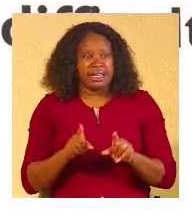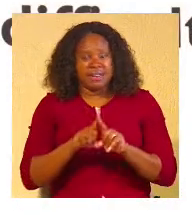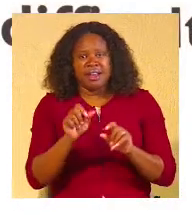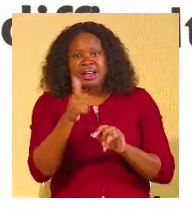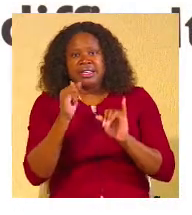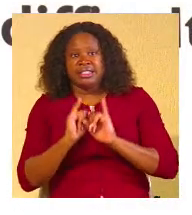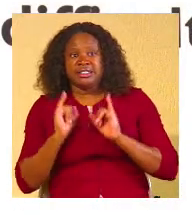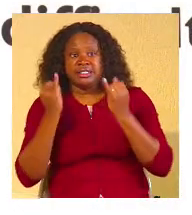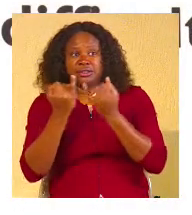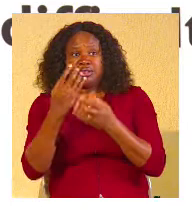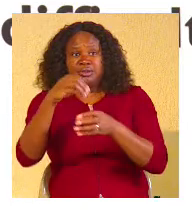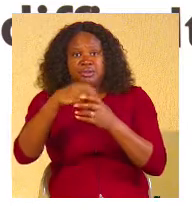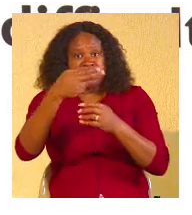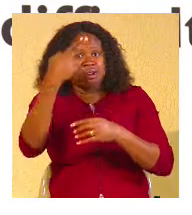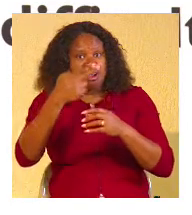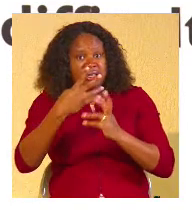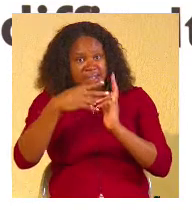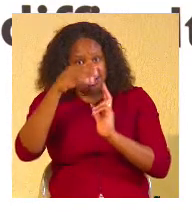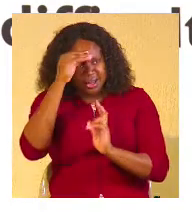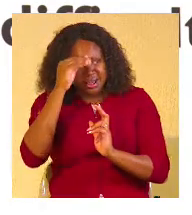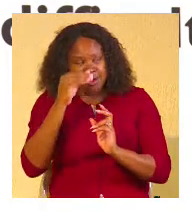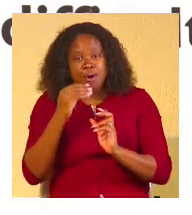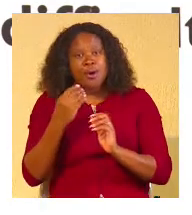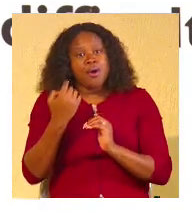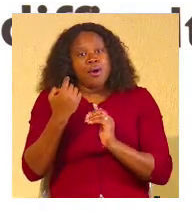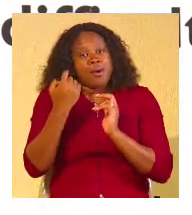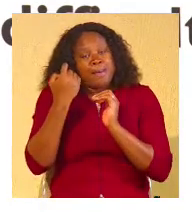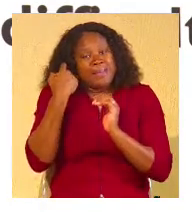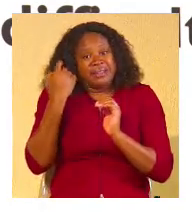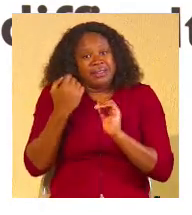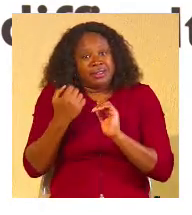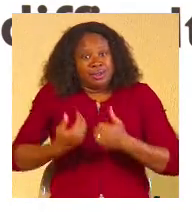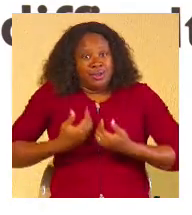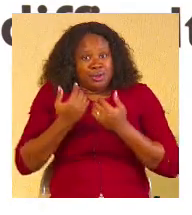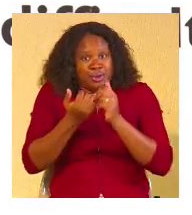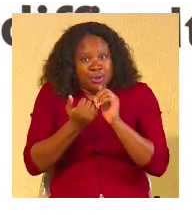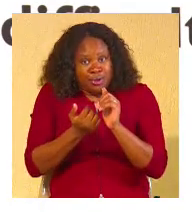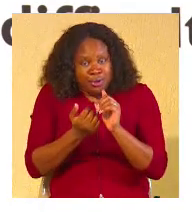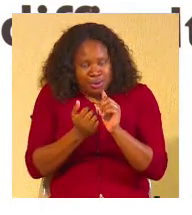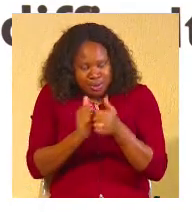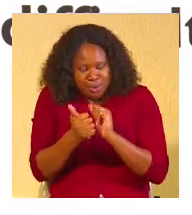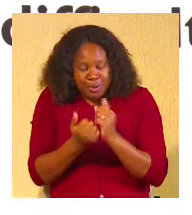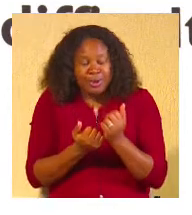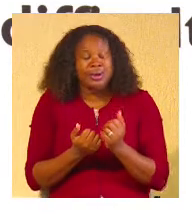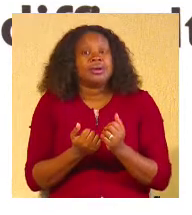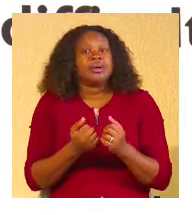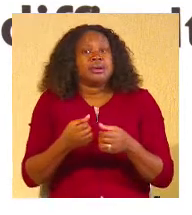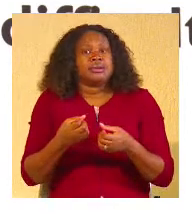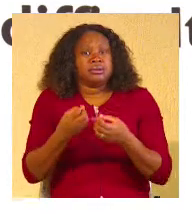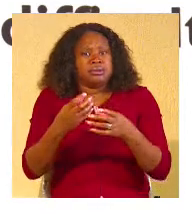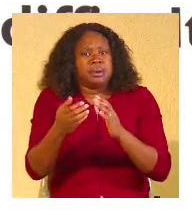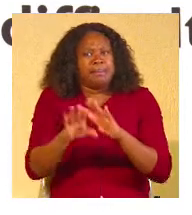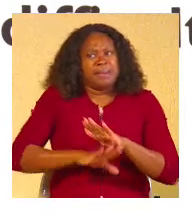institutions that are involved in higher learning, our ministry do provide several training in terms of basic